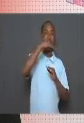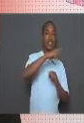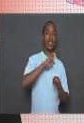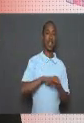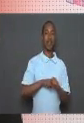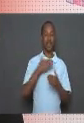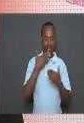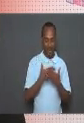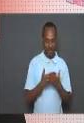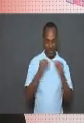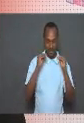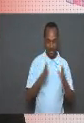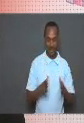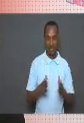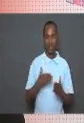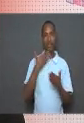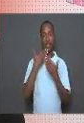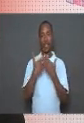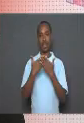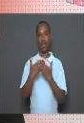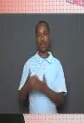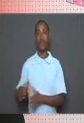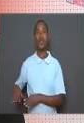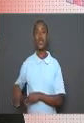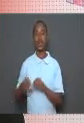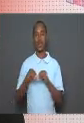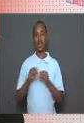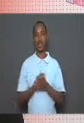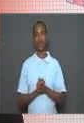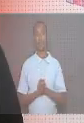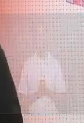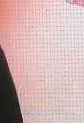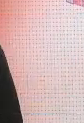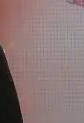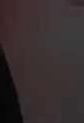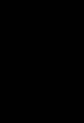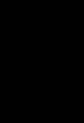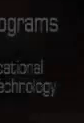time, thank you, teacher. Thank you, students.